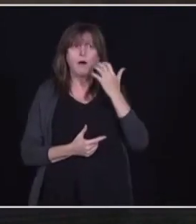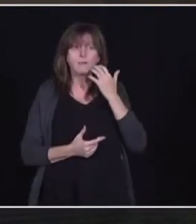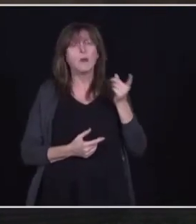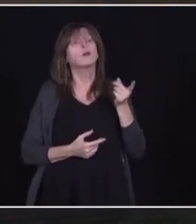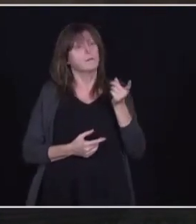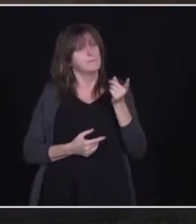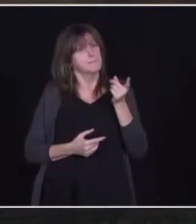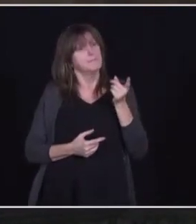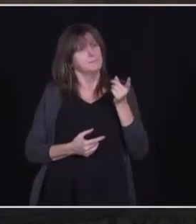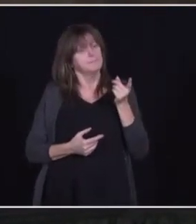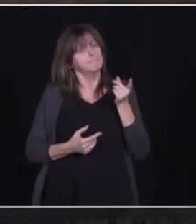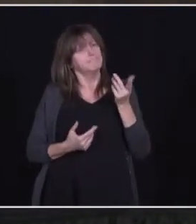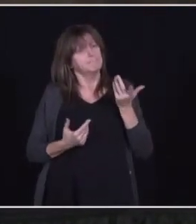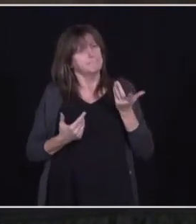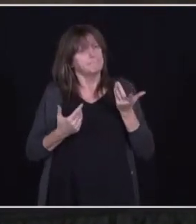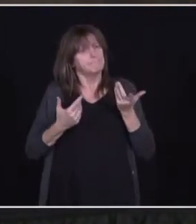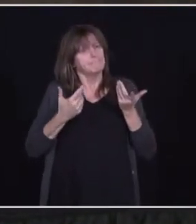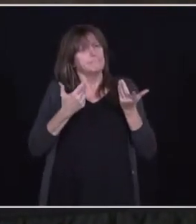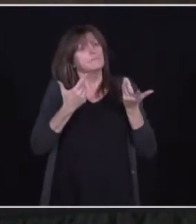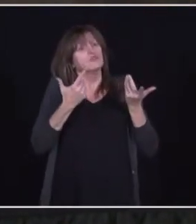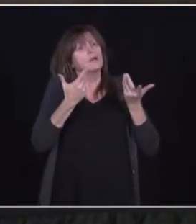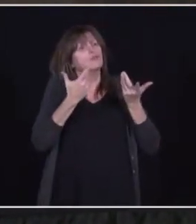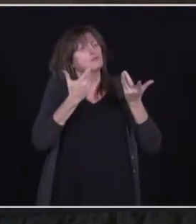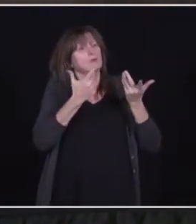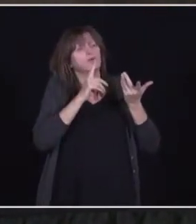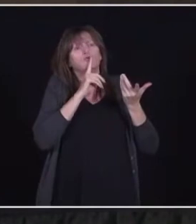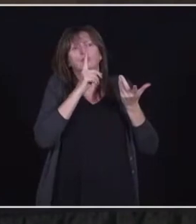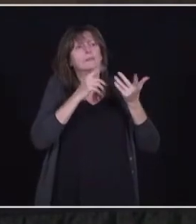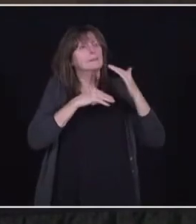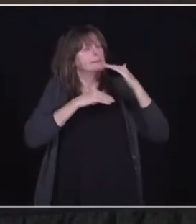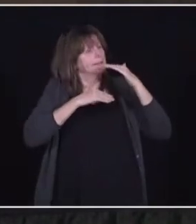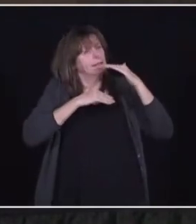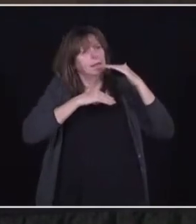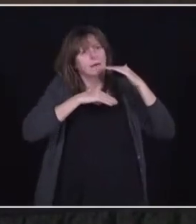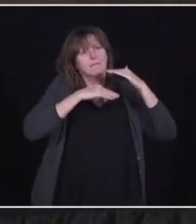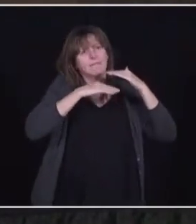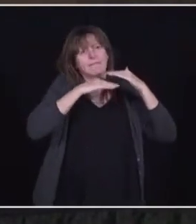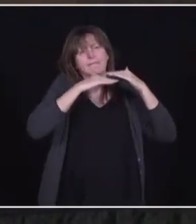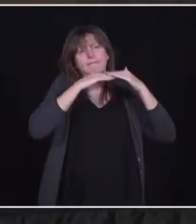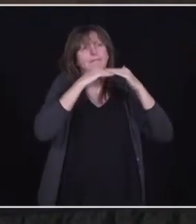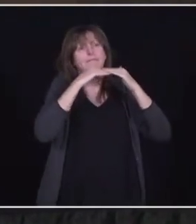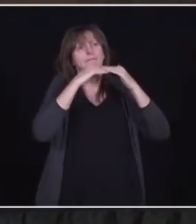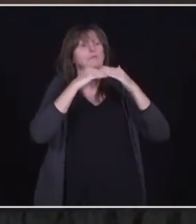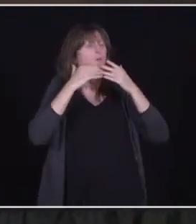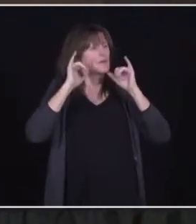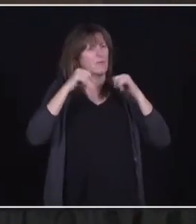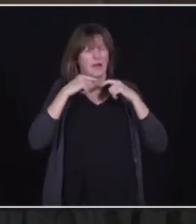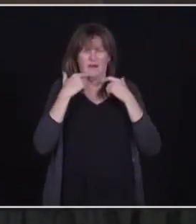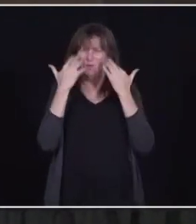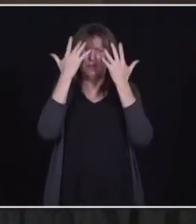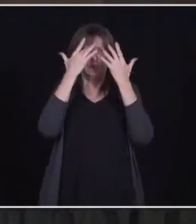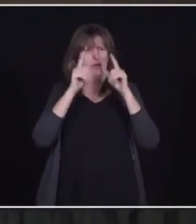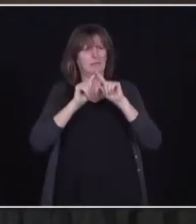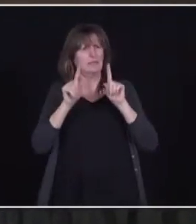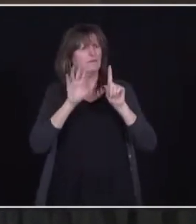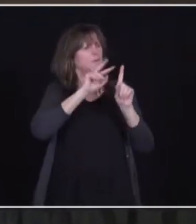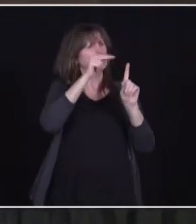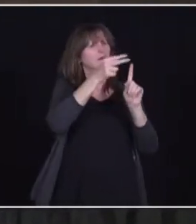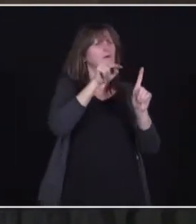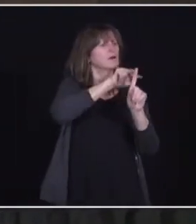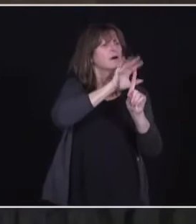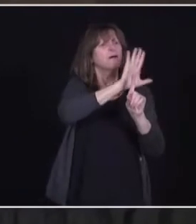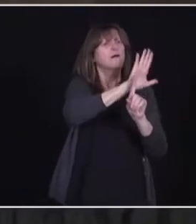the tipping point. So there's a number of factors that have to be considered, and that is why in this situation,